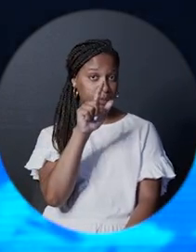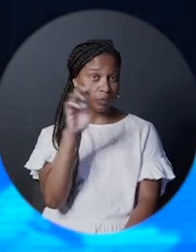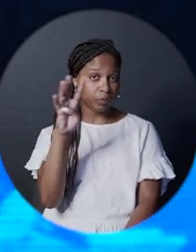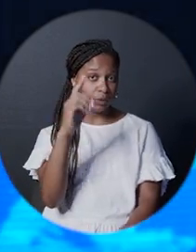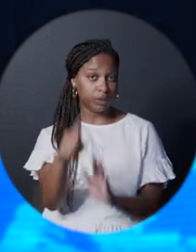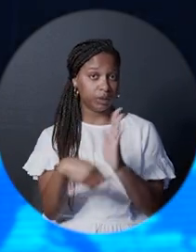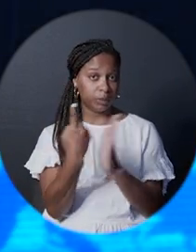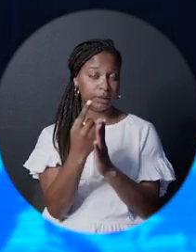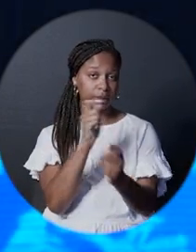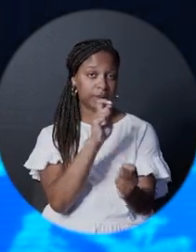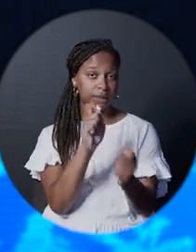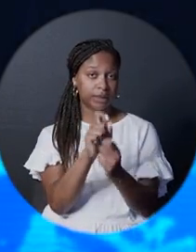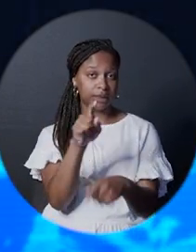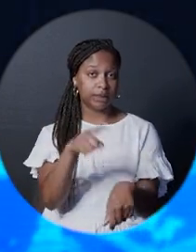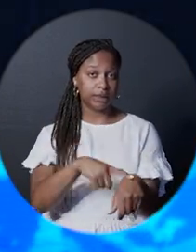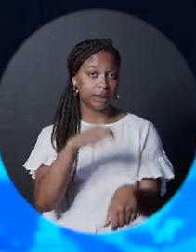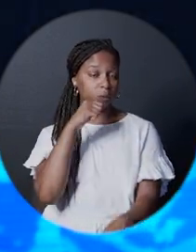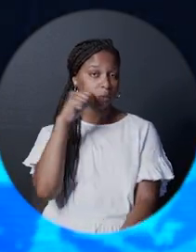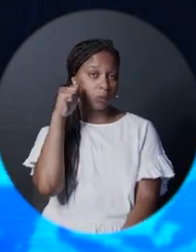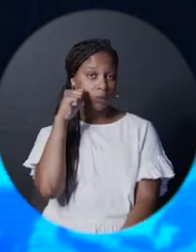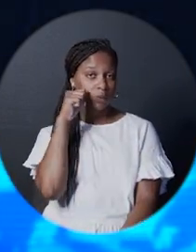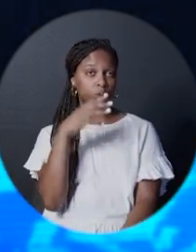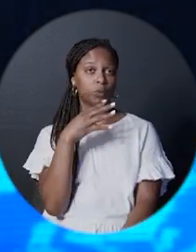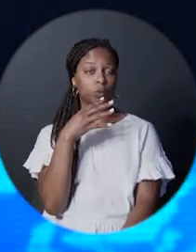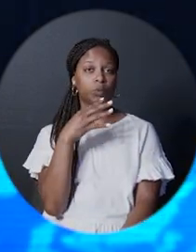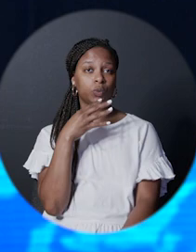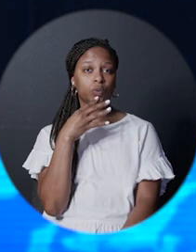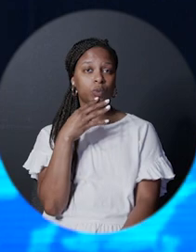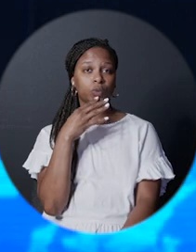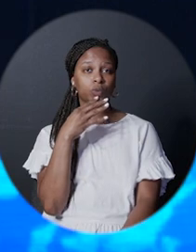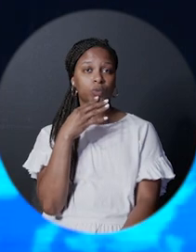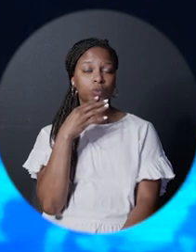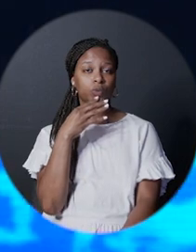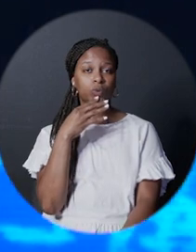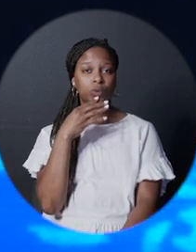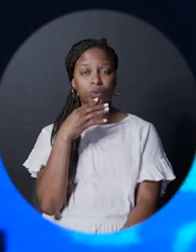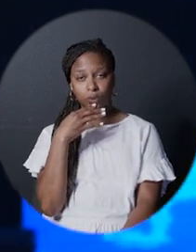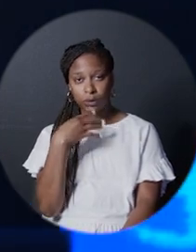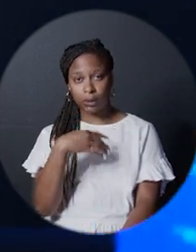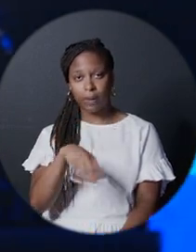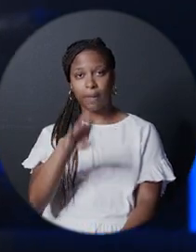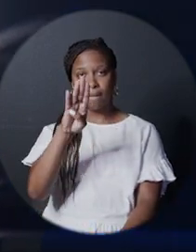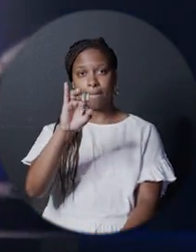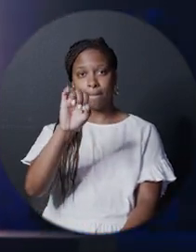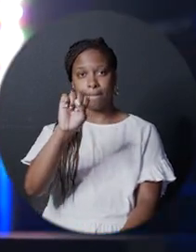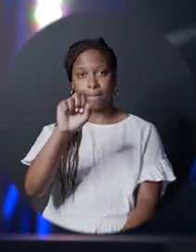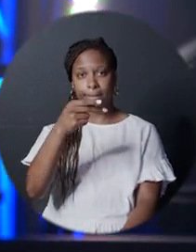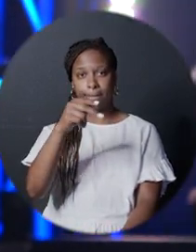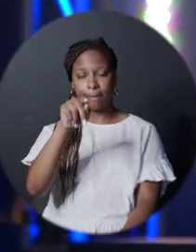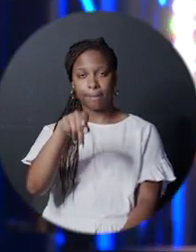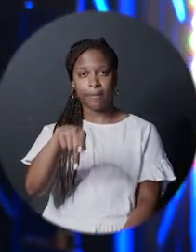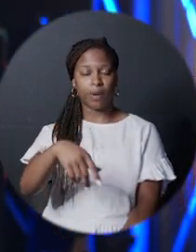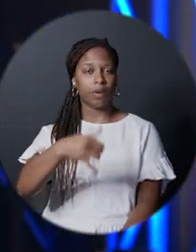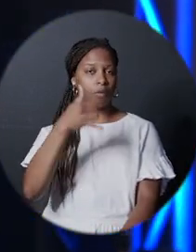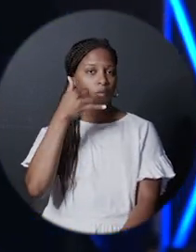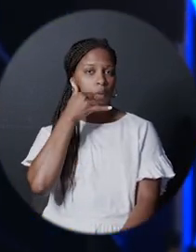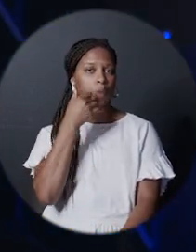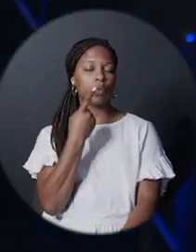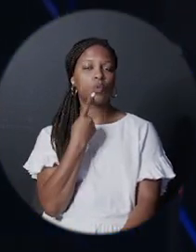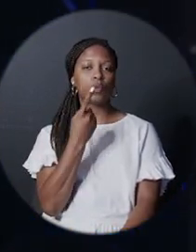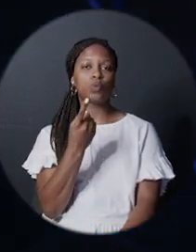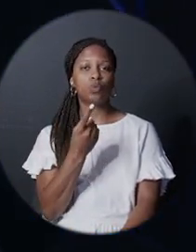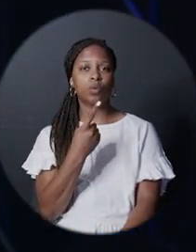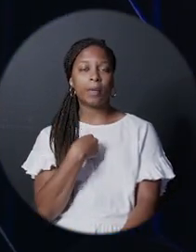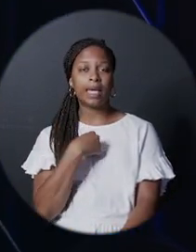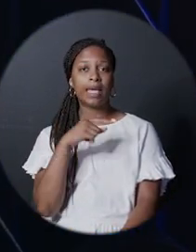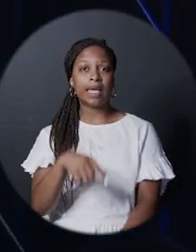Yesterday, 24 hours exactly, this time yesterday, I'm talking to Bishop on the phone, and he says to